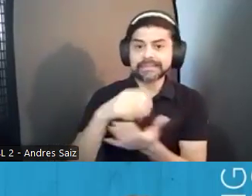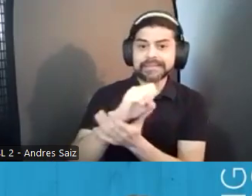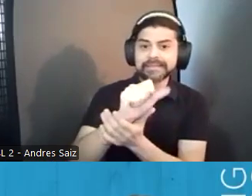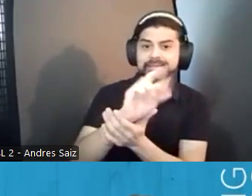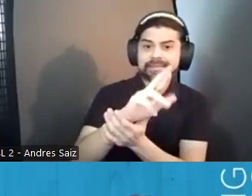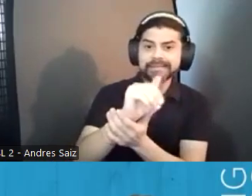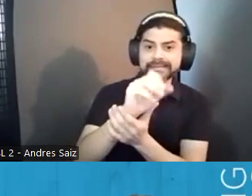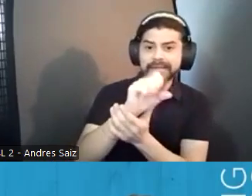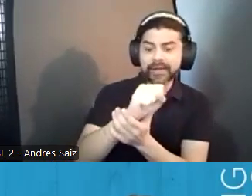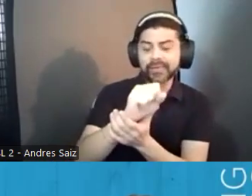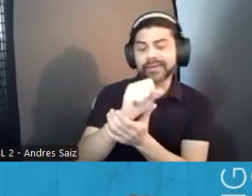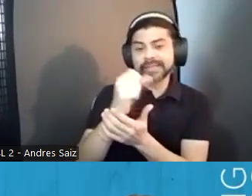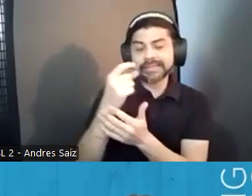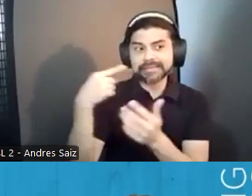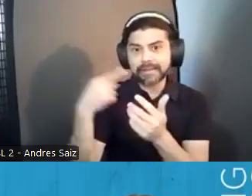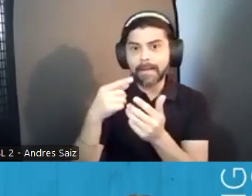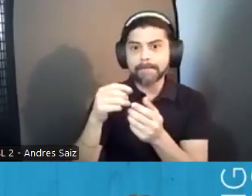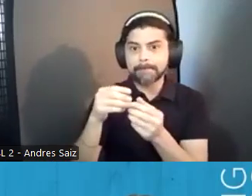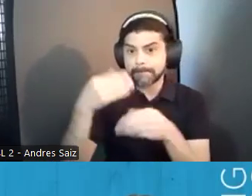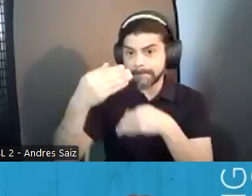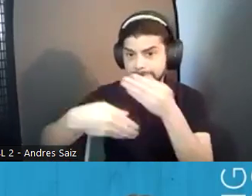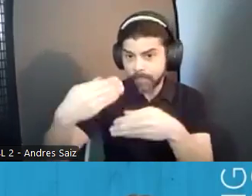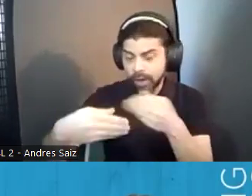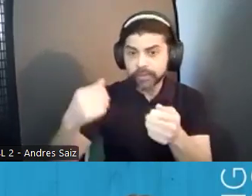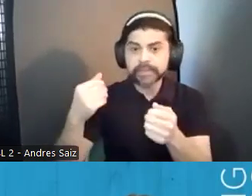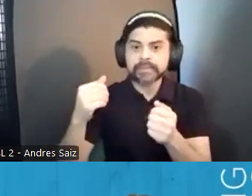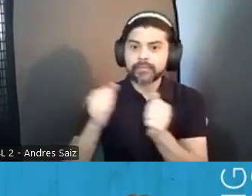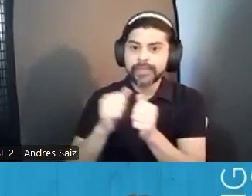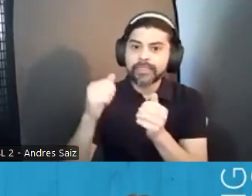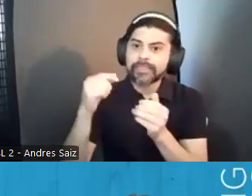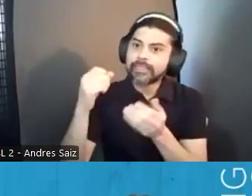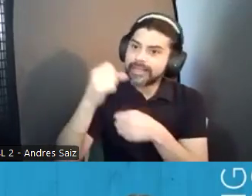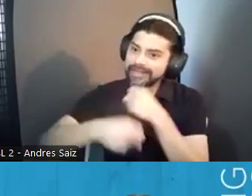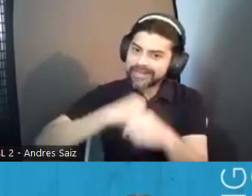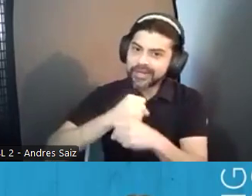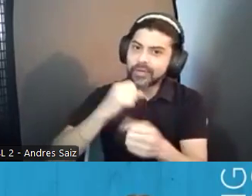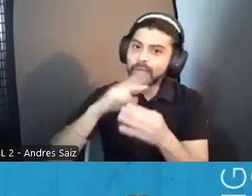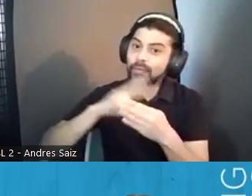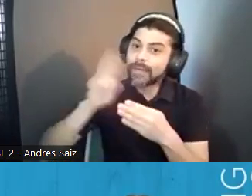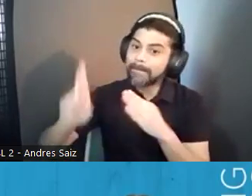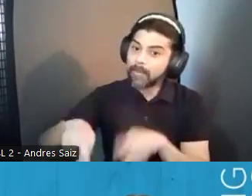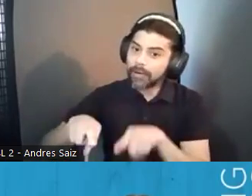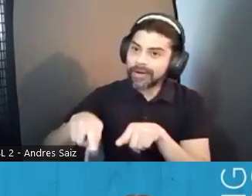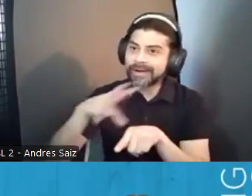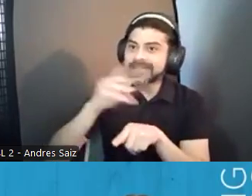the annual report. Thank you, Darcy, also for joining us.